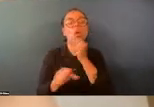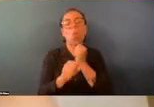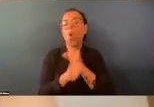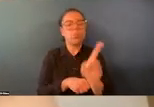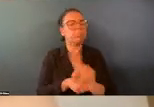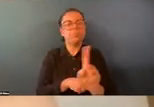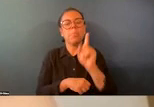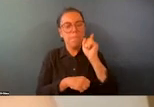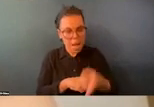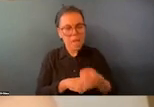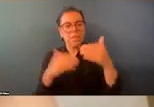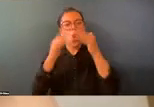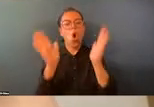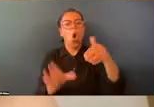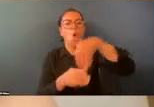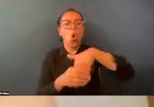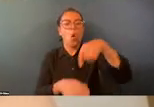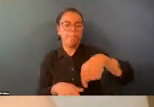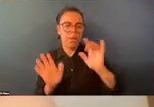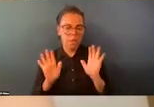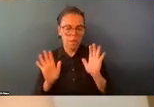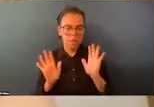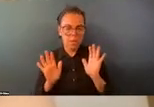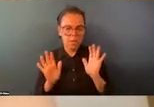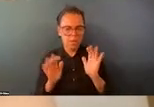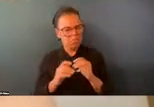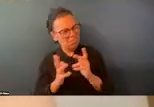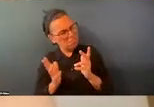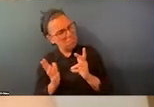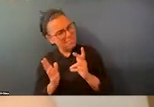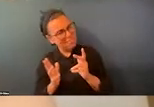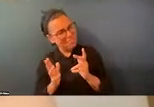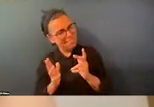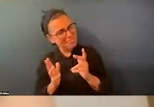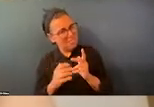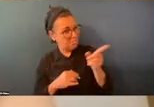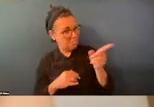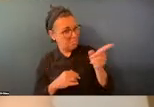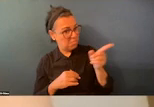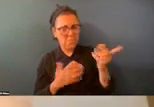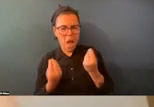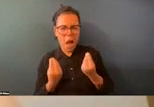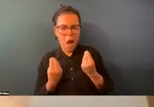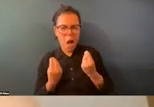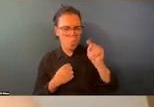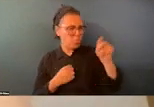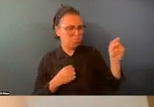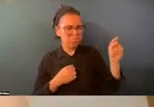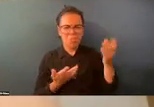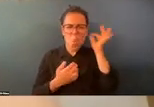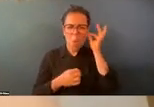should work, especially at the government. They don't like when the woman work with other men, and